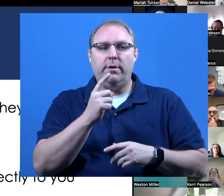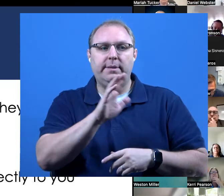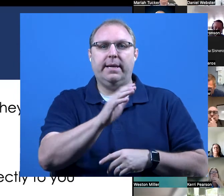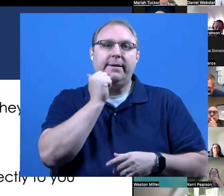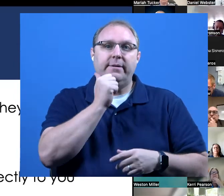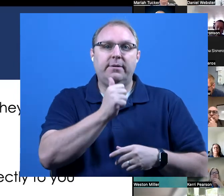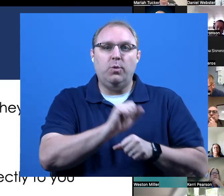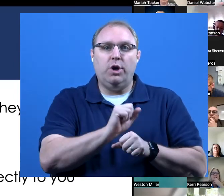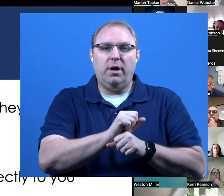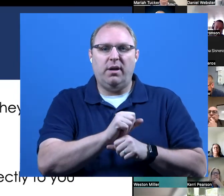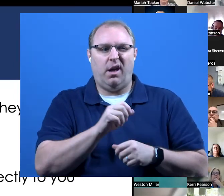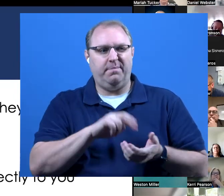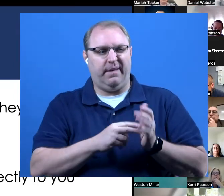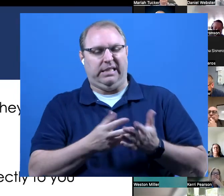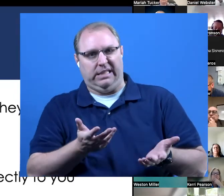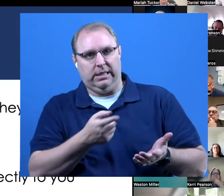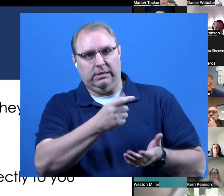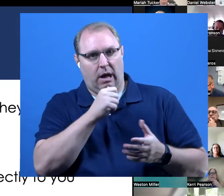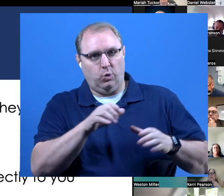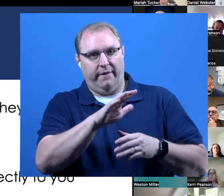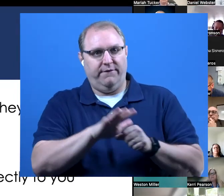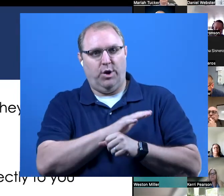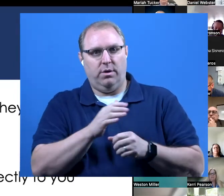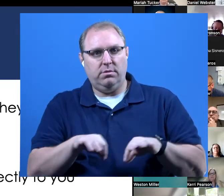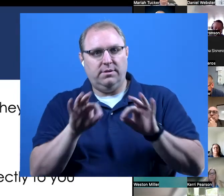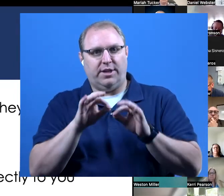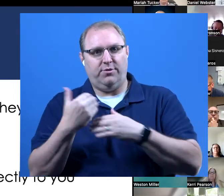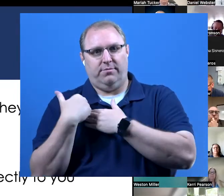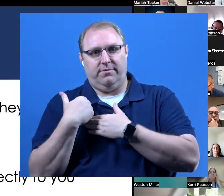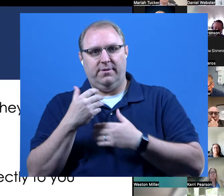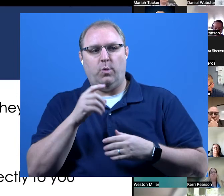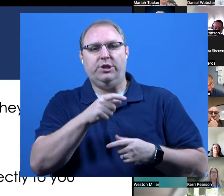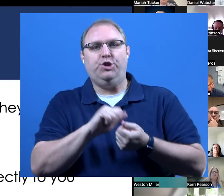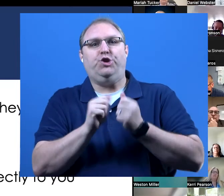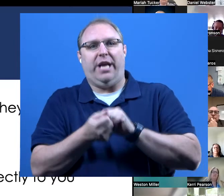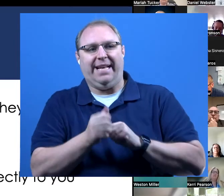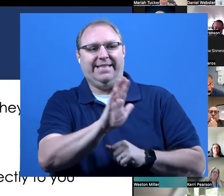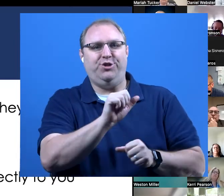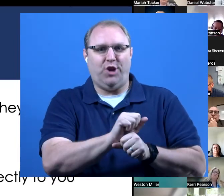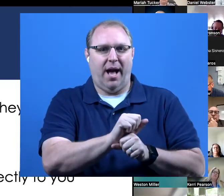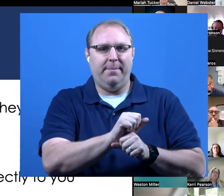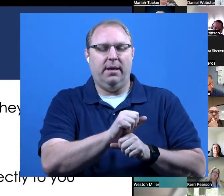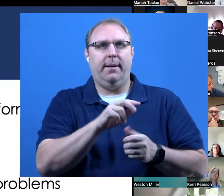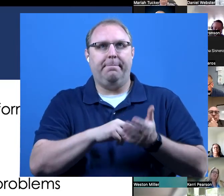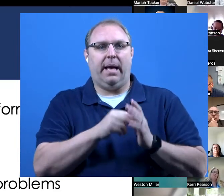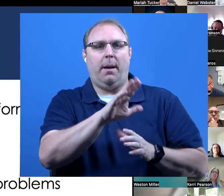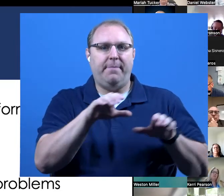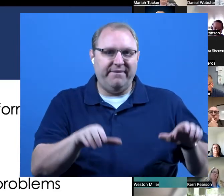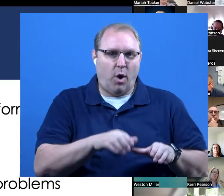somebody's performance, somebody's perceived disability. So please never do that.